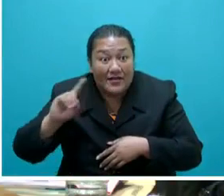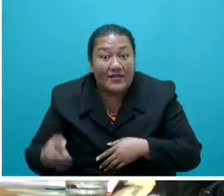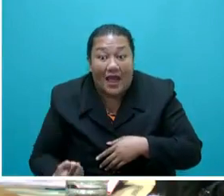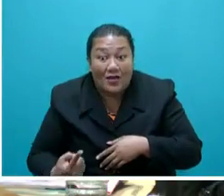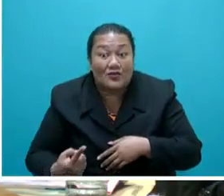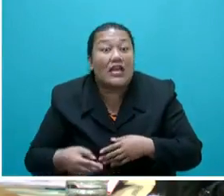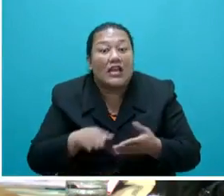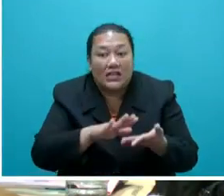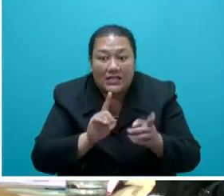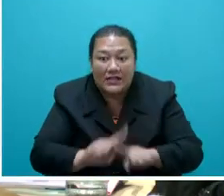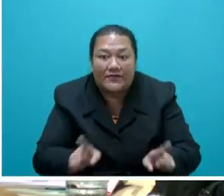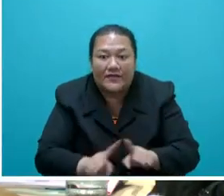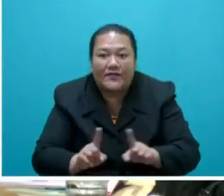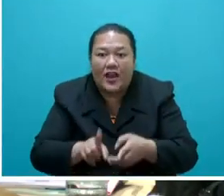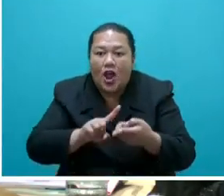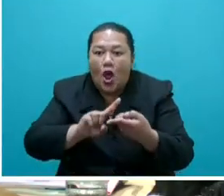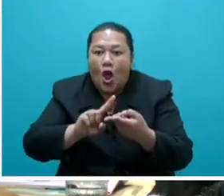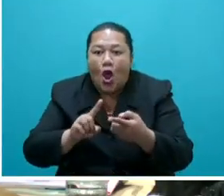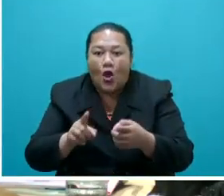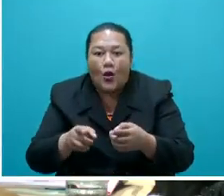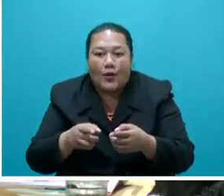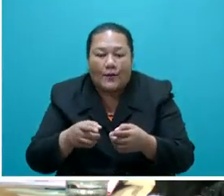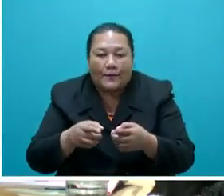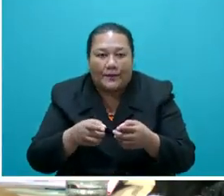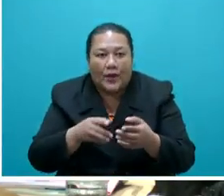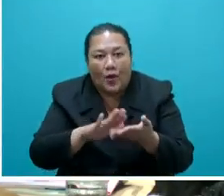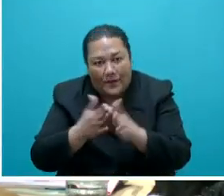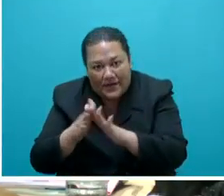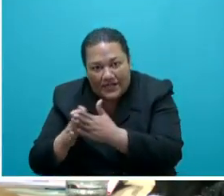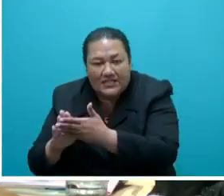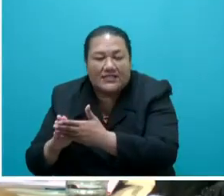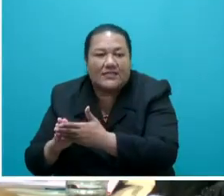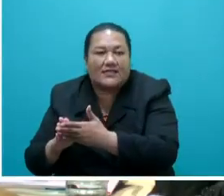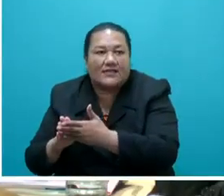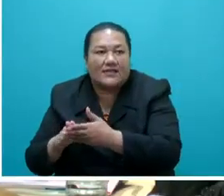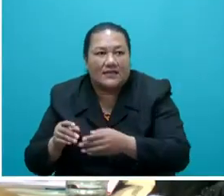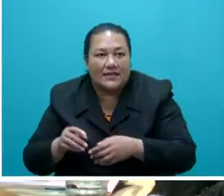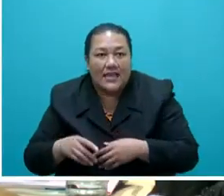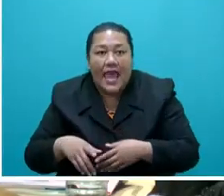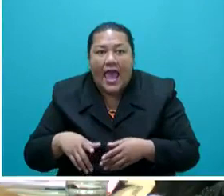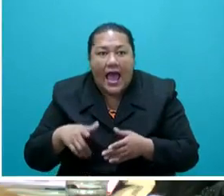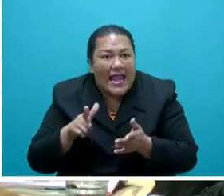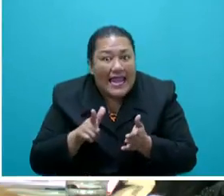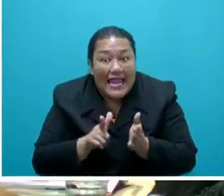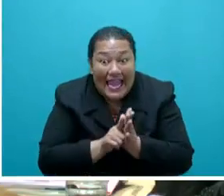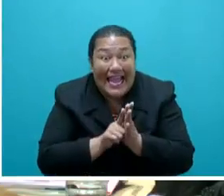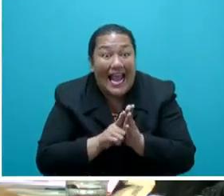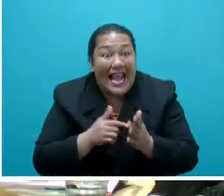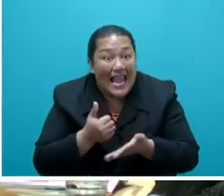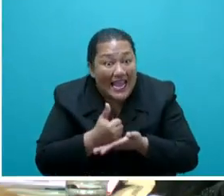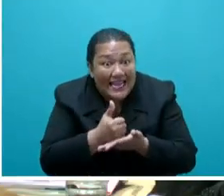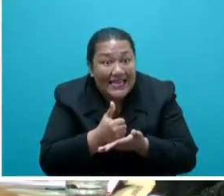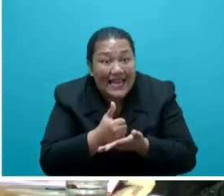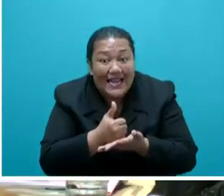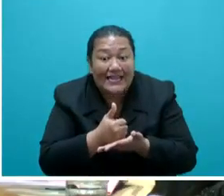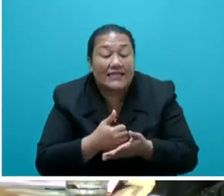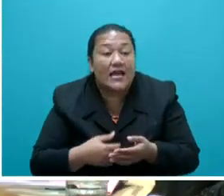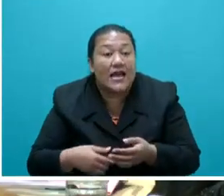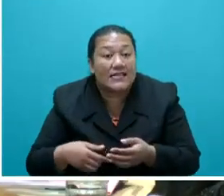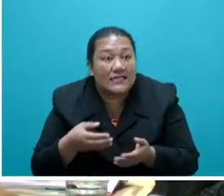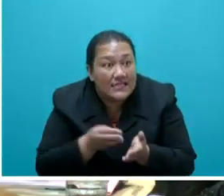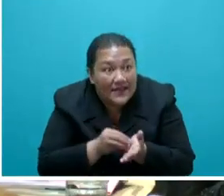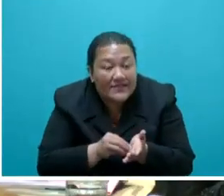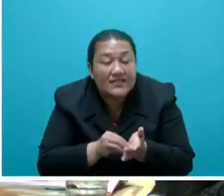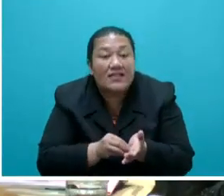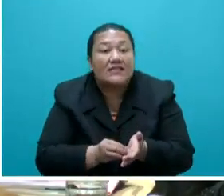births, deaths, and marriages registration, actual weddings, legal aid services, VKB registrations,